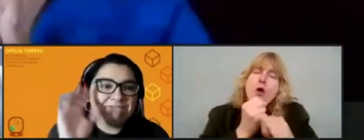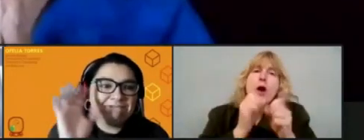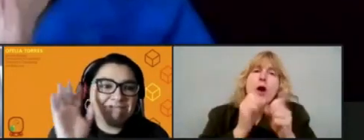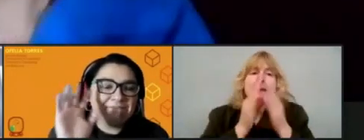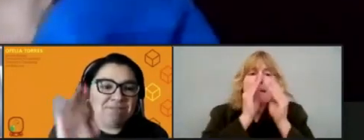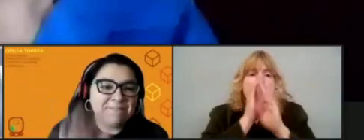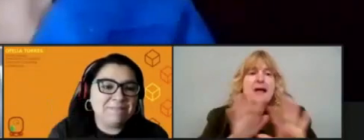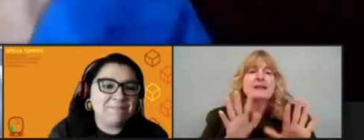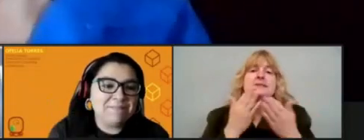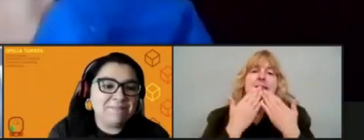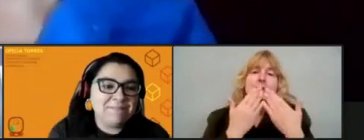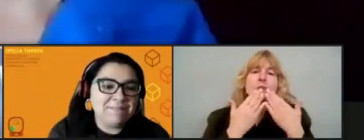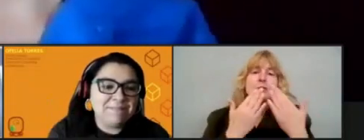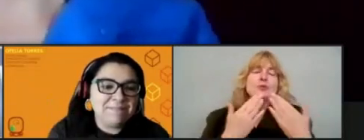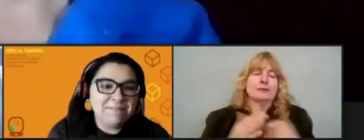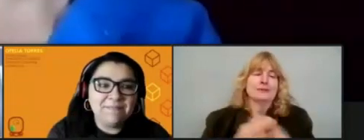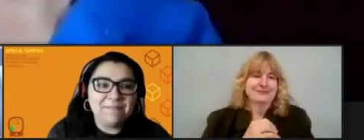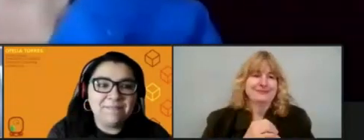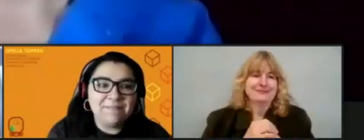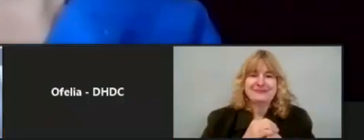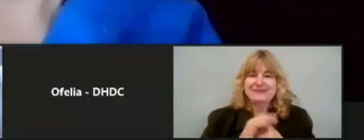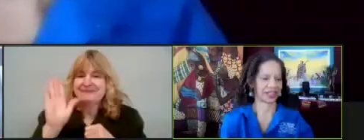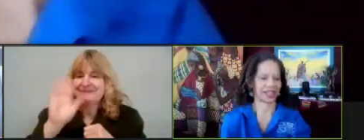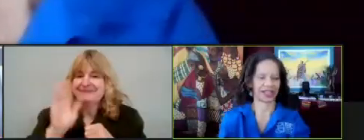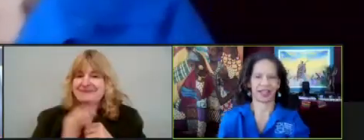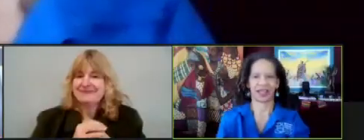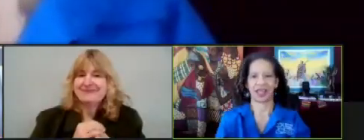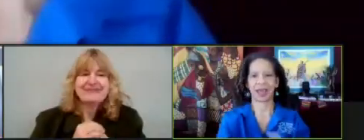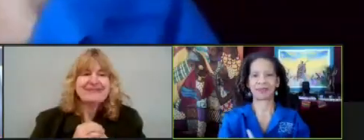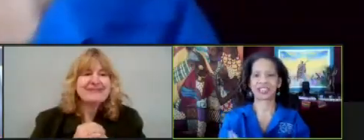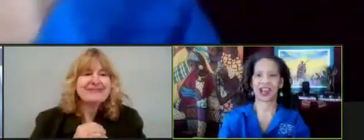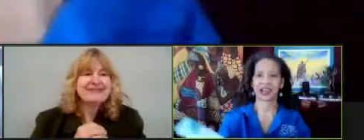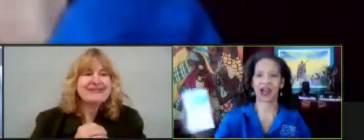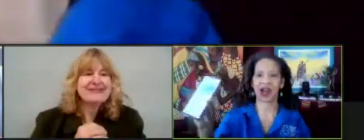Thank you. I'm going to start calling.